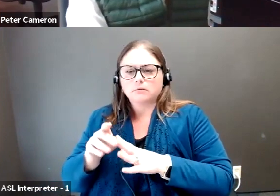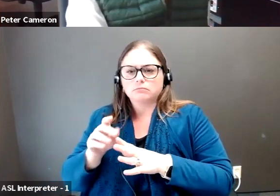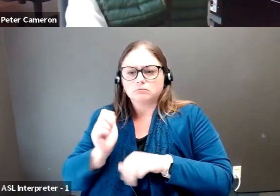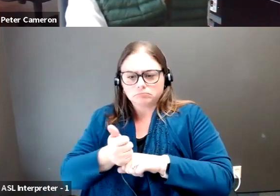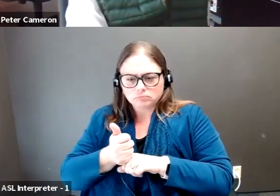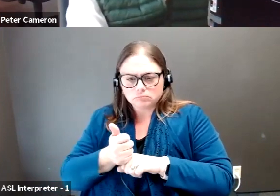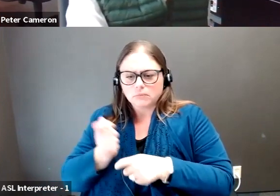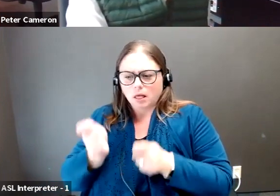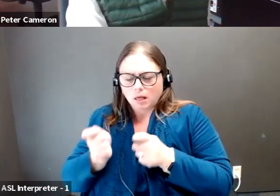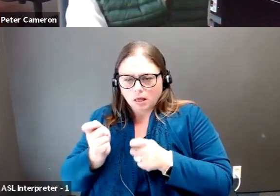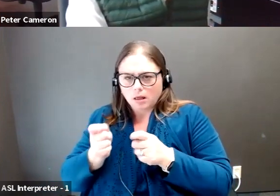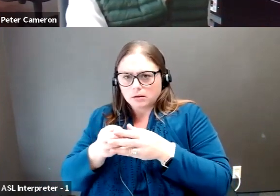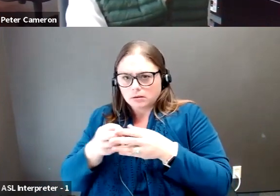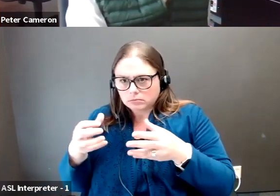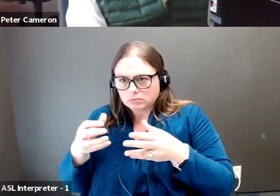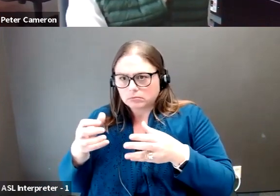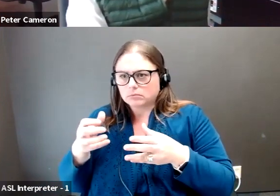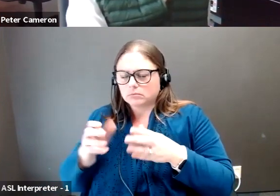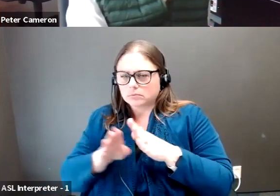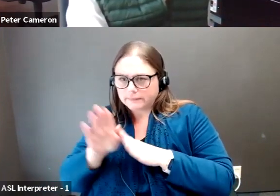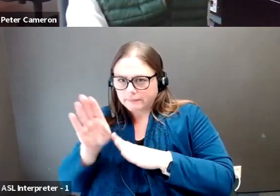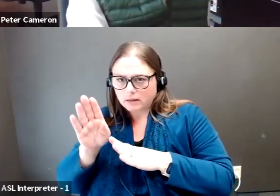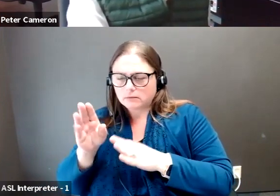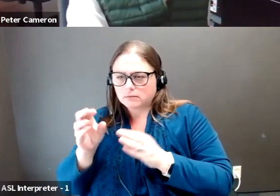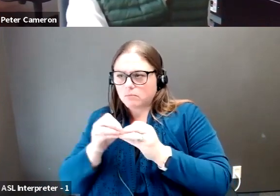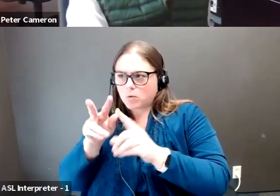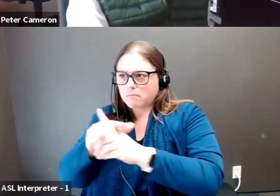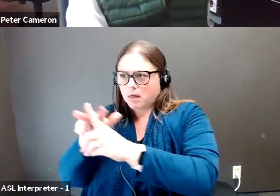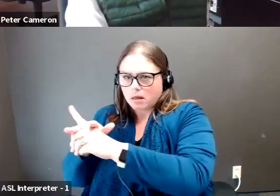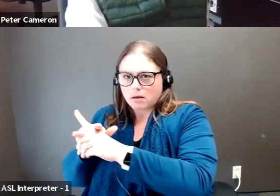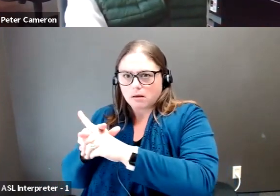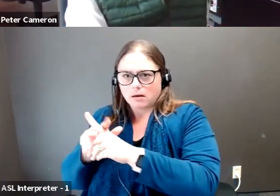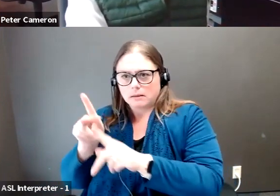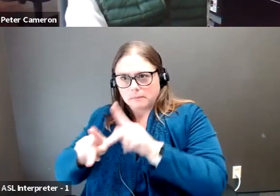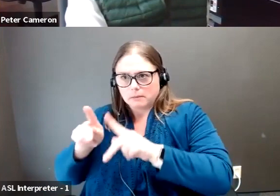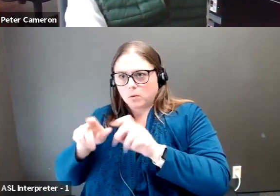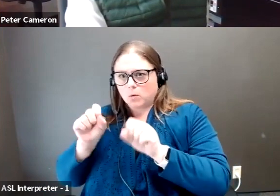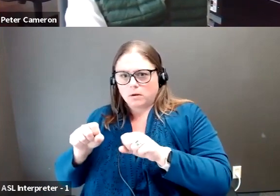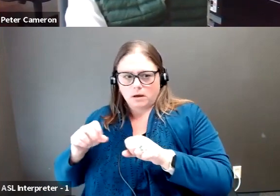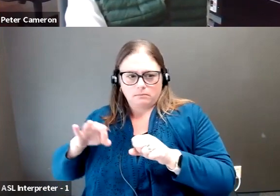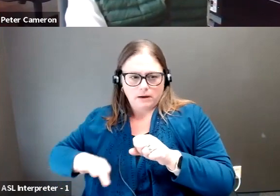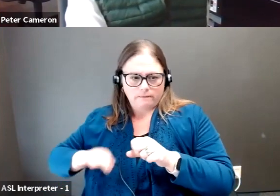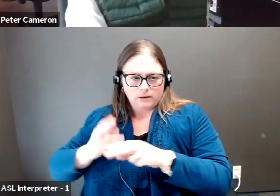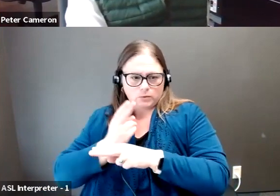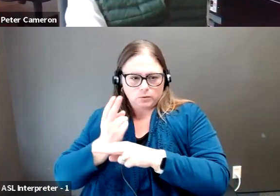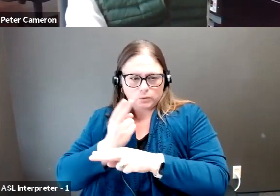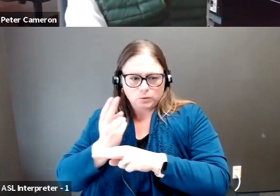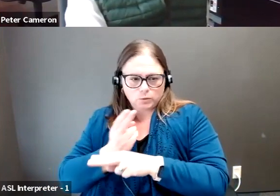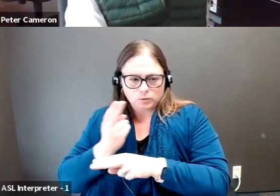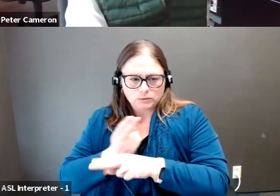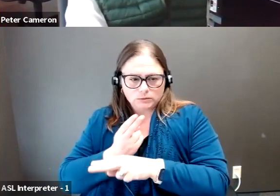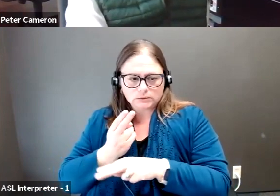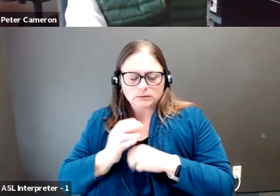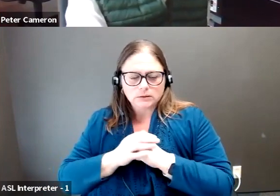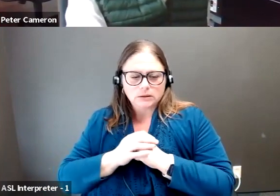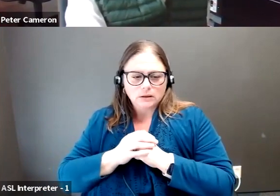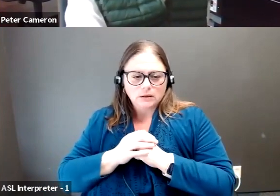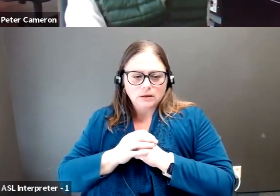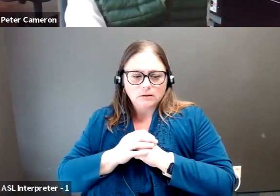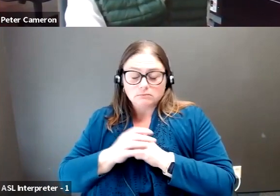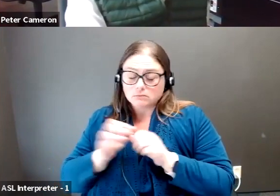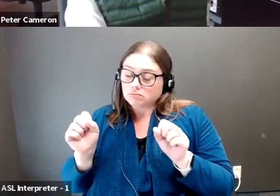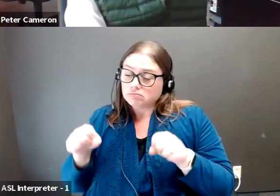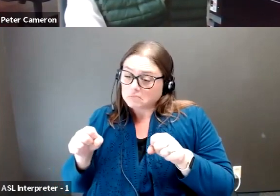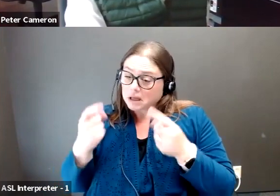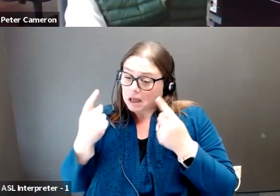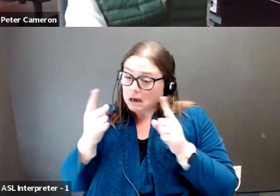and better serving the clients, as well as better for the employees. So So it can happen,